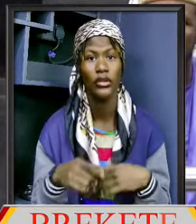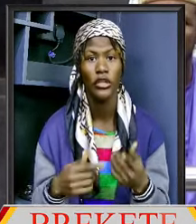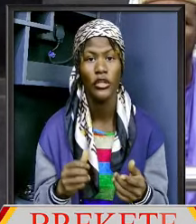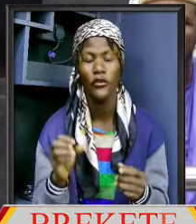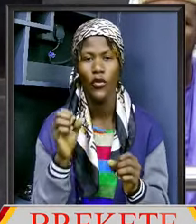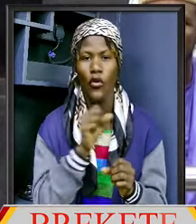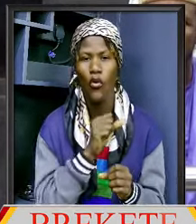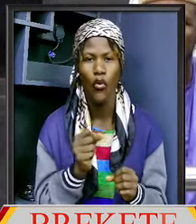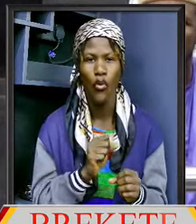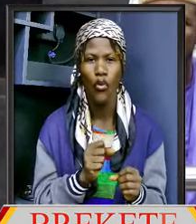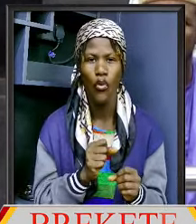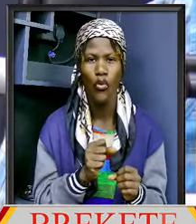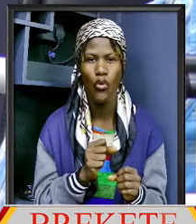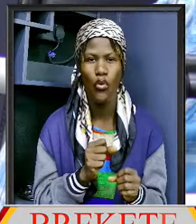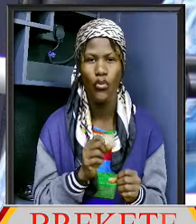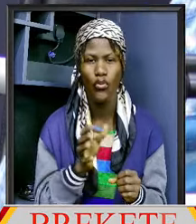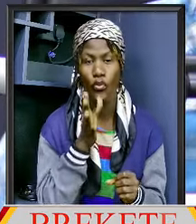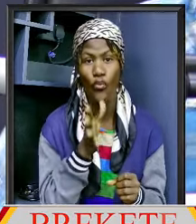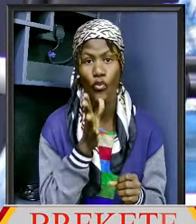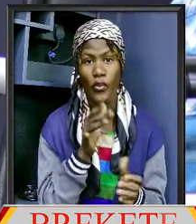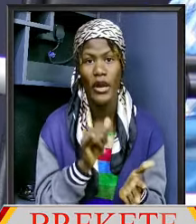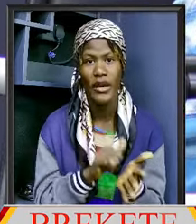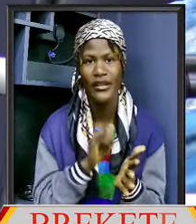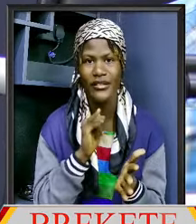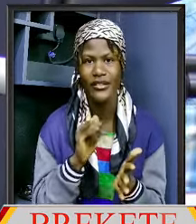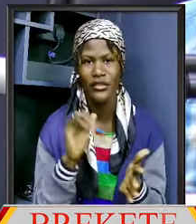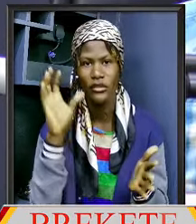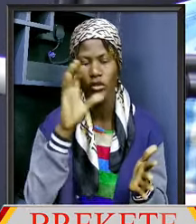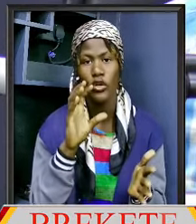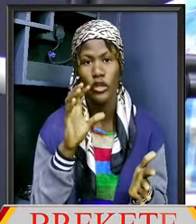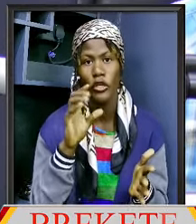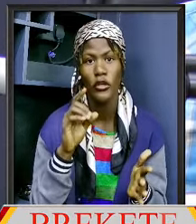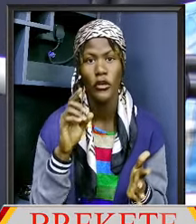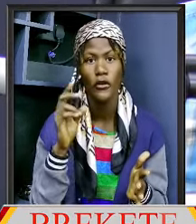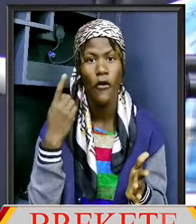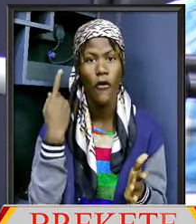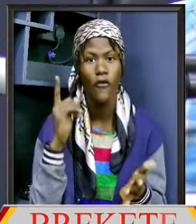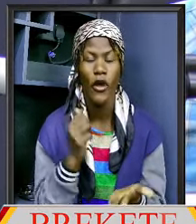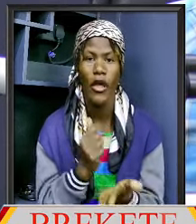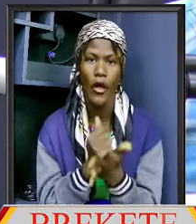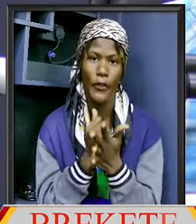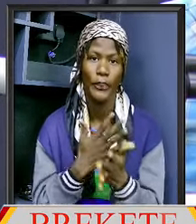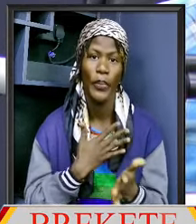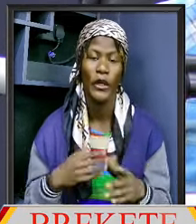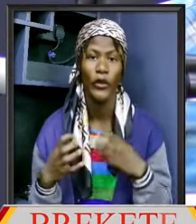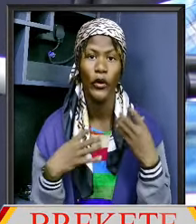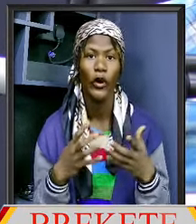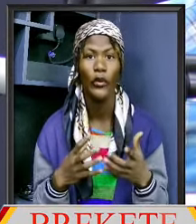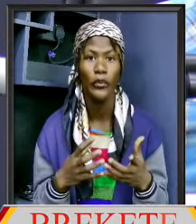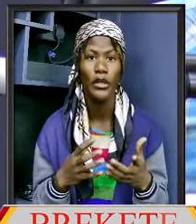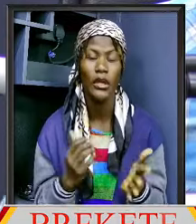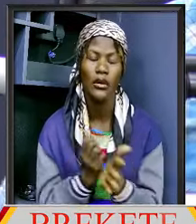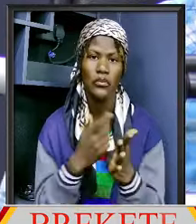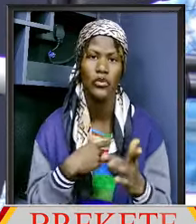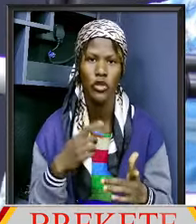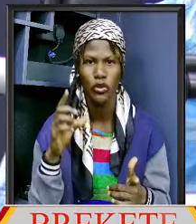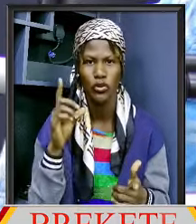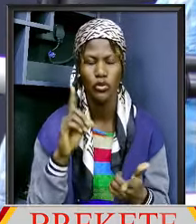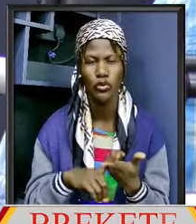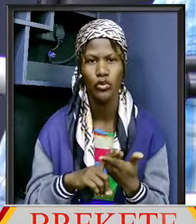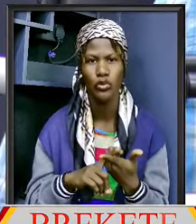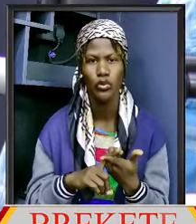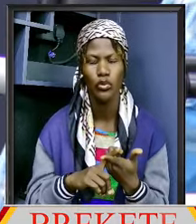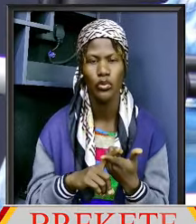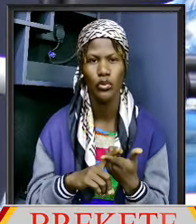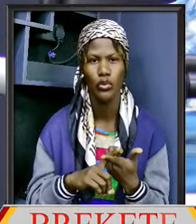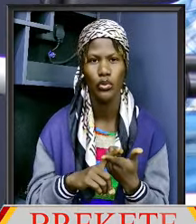is looking for help. So the community carefully selected one person. Okay. And she's a woman that lost all